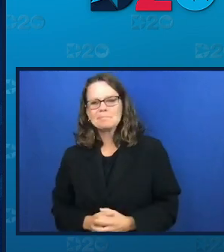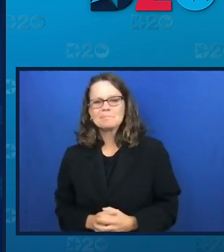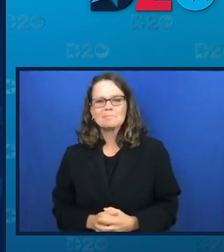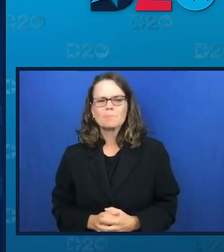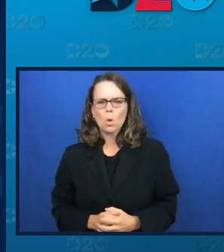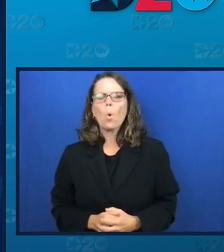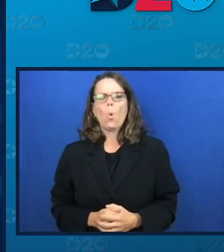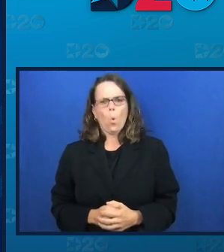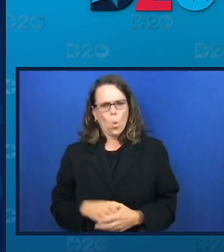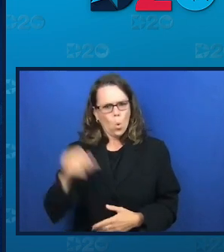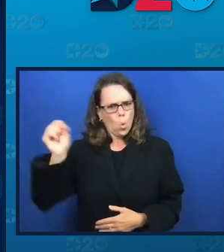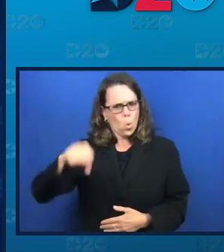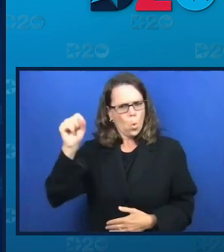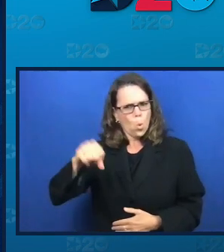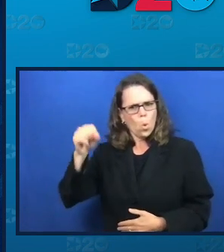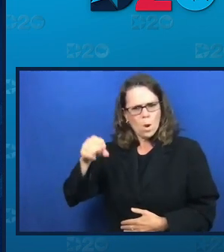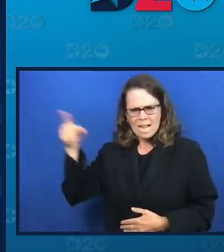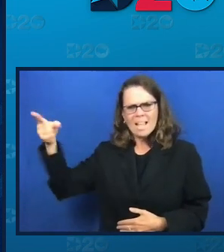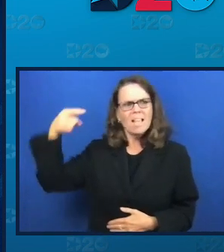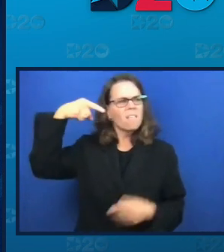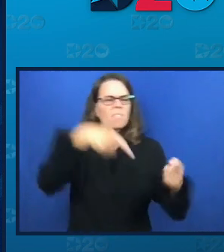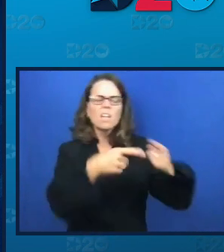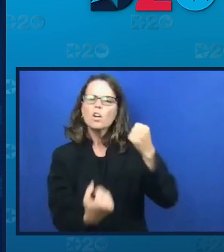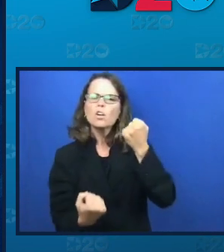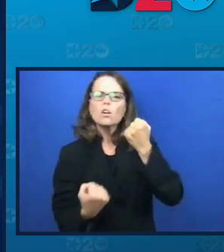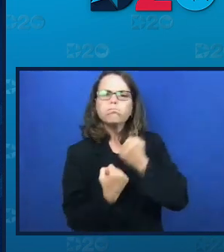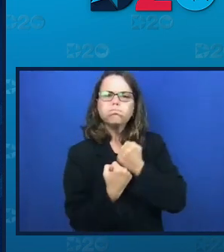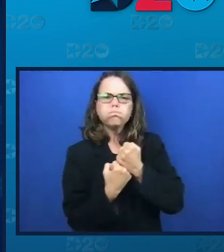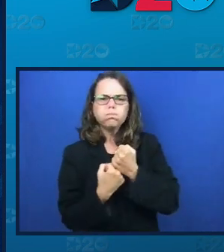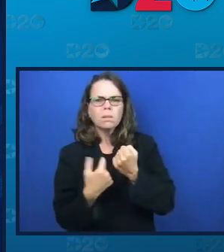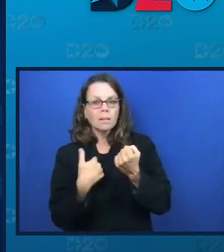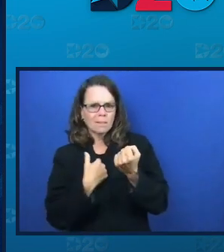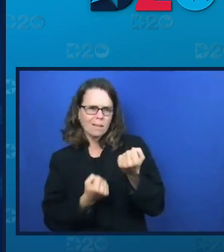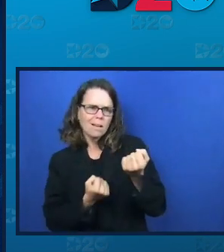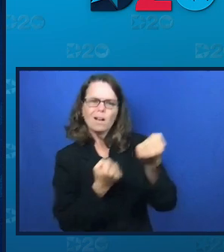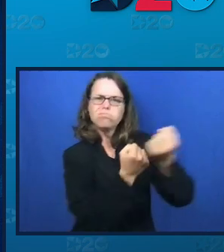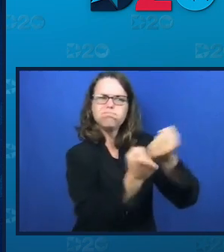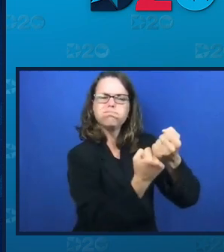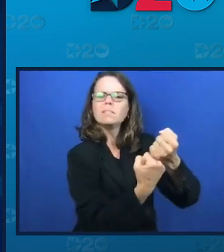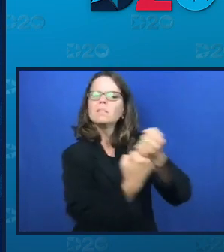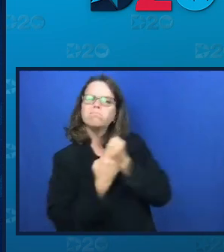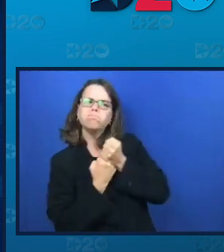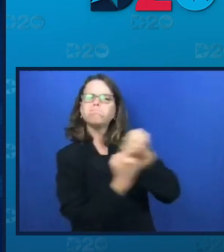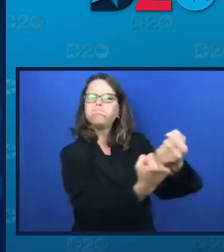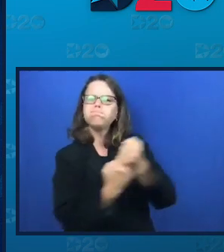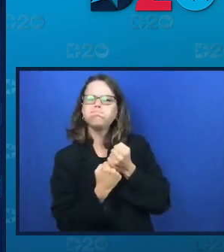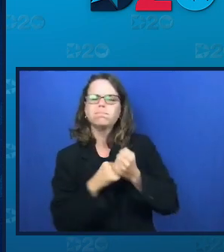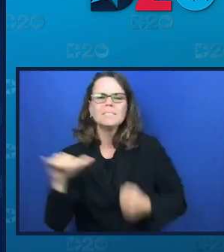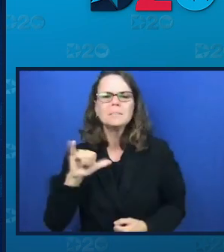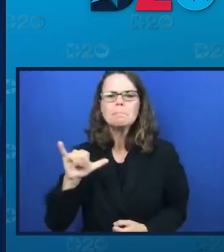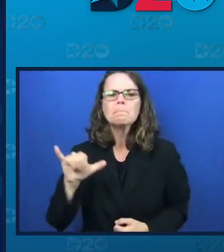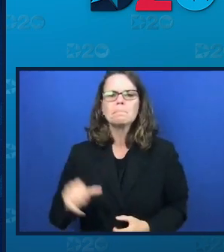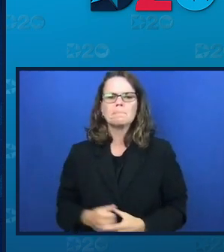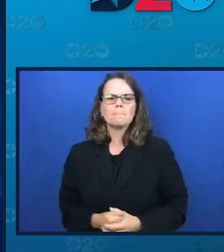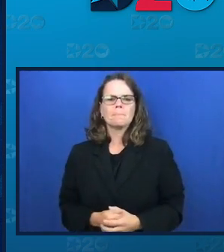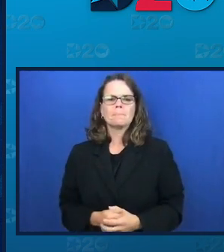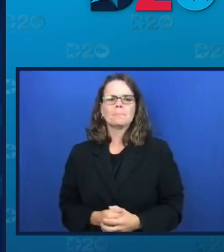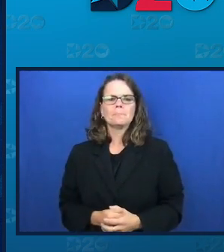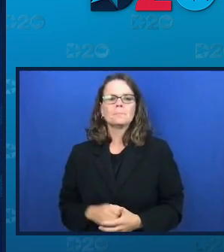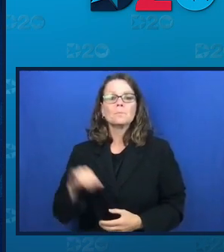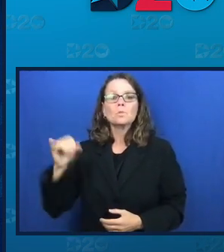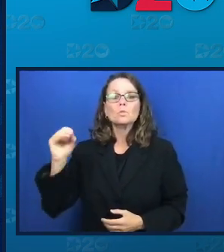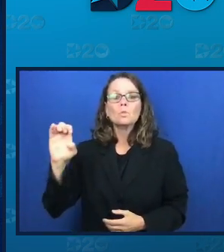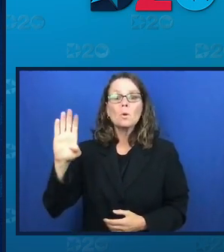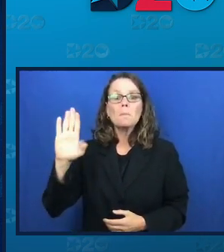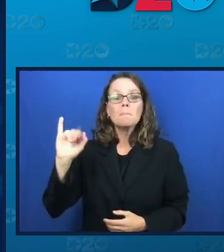he'll be there for you too. Faced with a president of cowardice, Joe Biden is a man of proven courage.